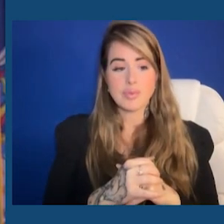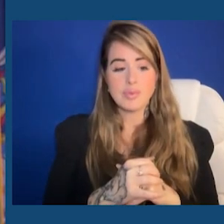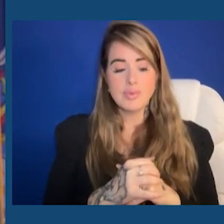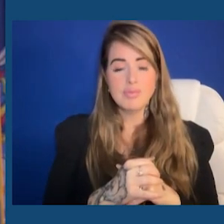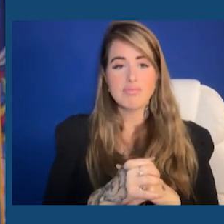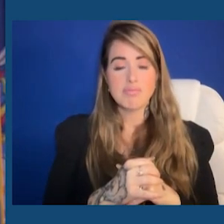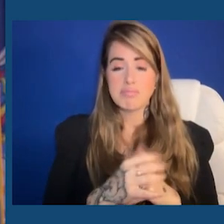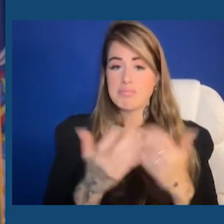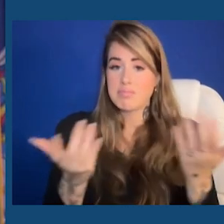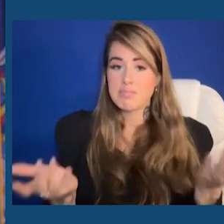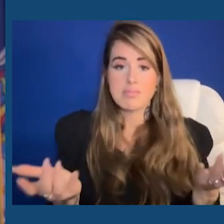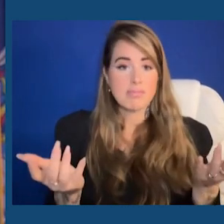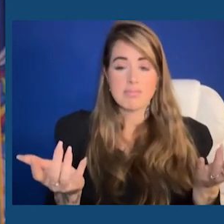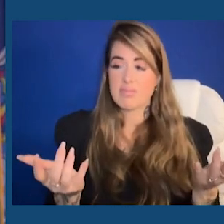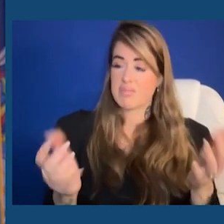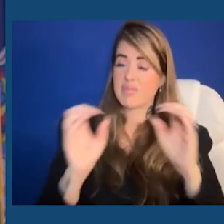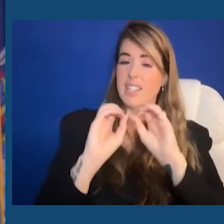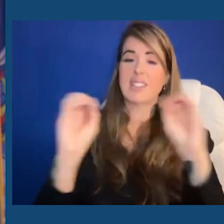Nothing is impossible.